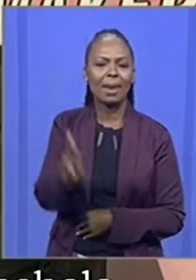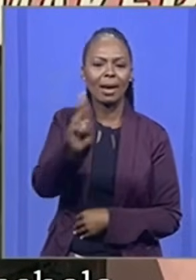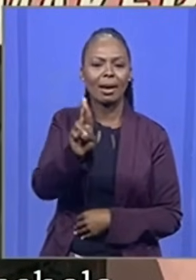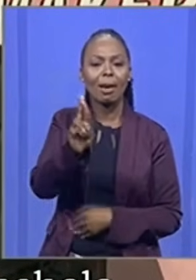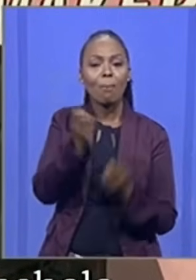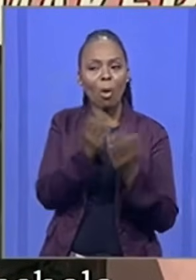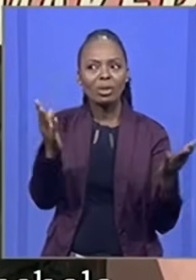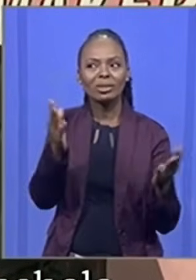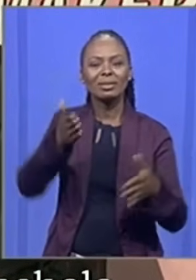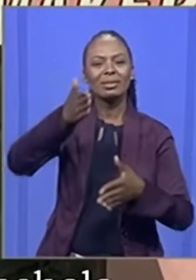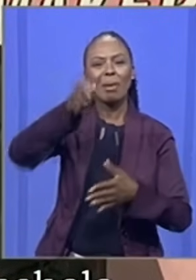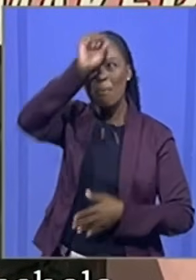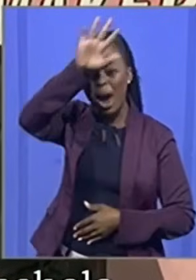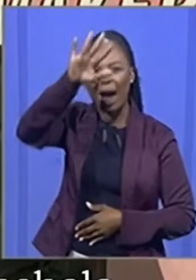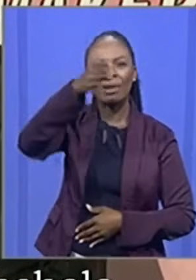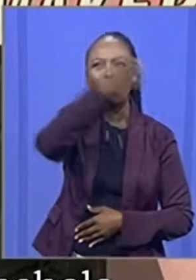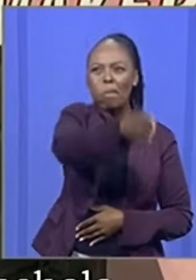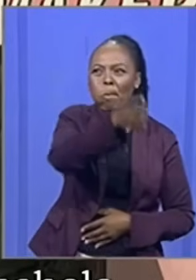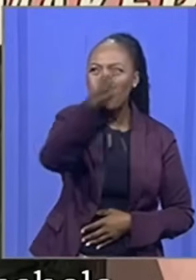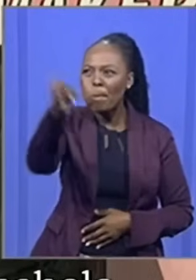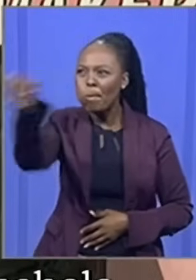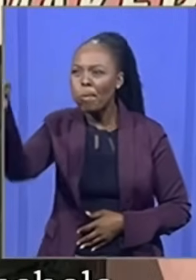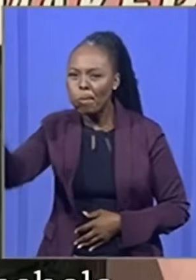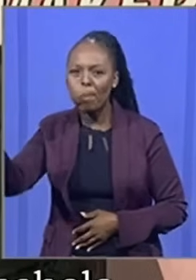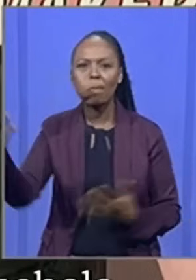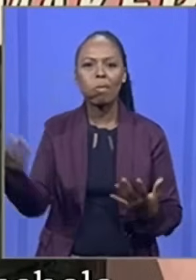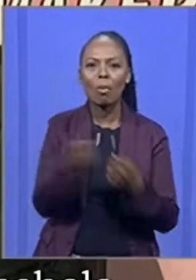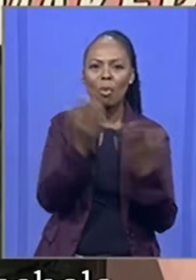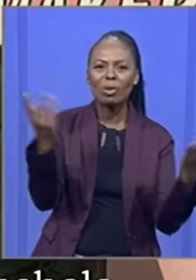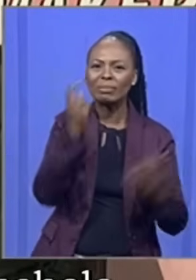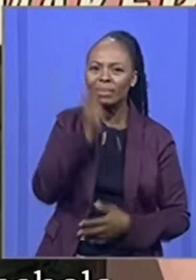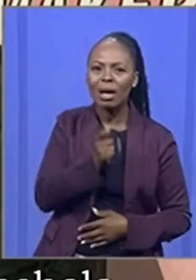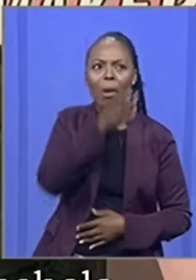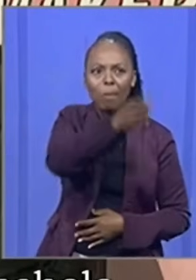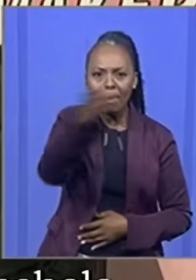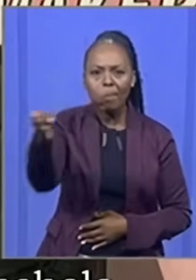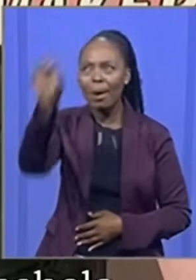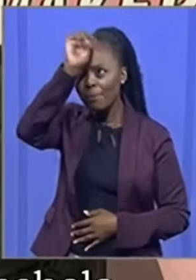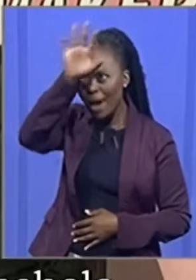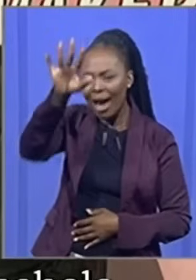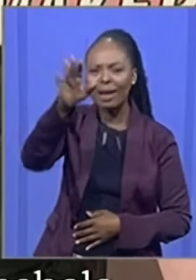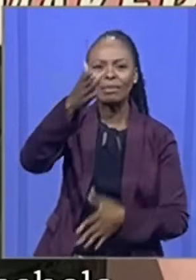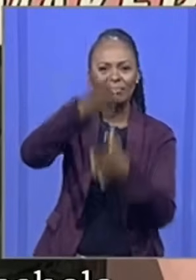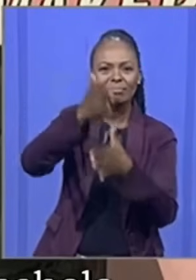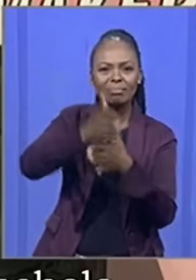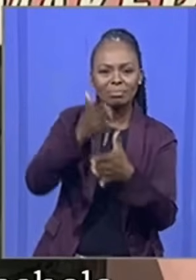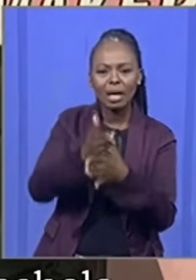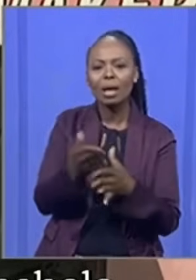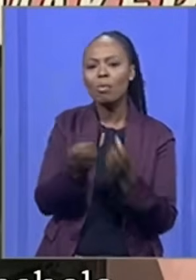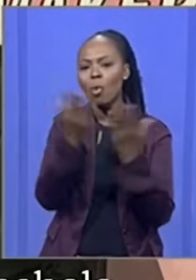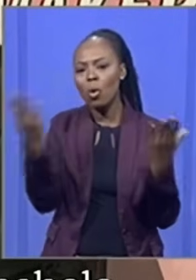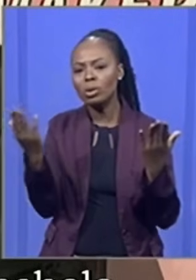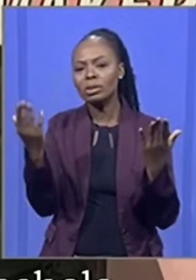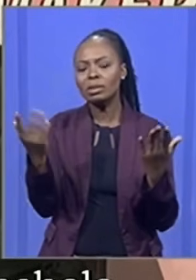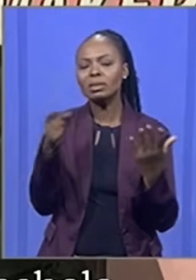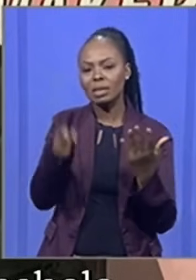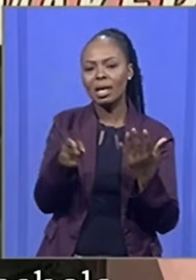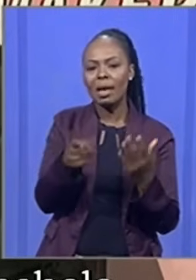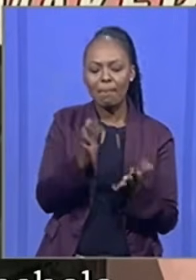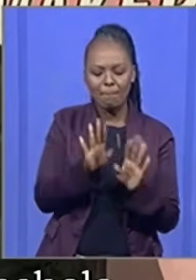tletse ka di mine ba thuba gone ba bereka di mining ene o kry le gore magarebe a leng gore a dula mo bana